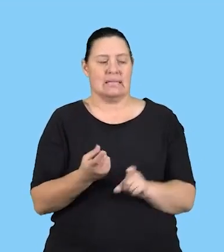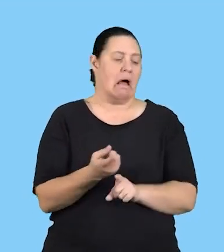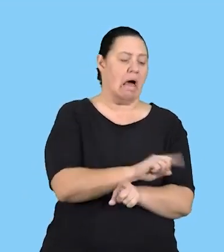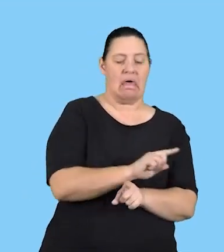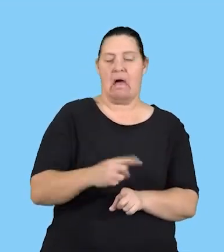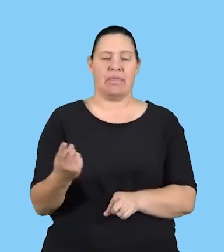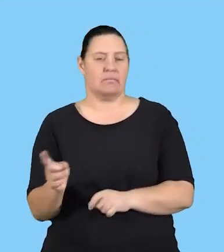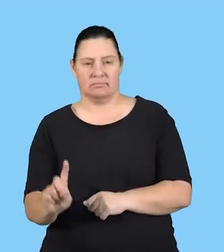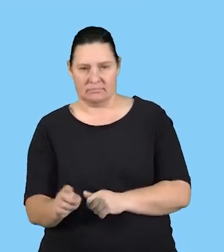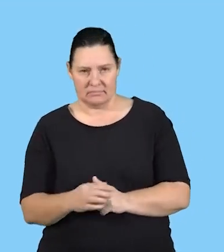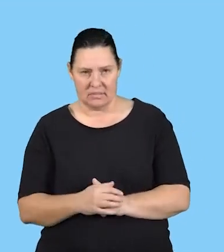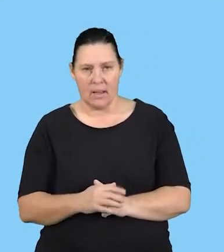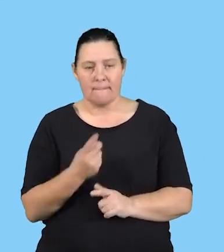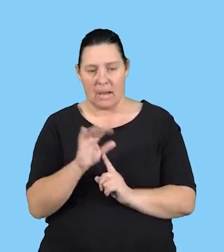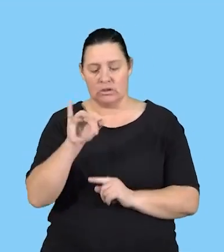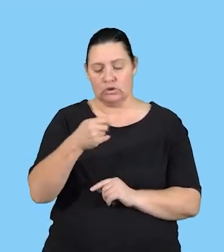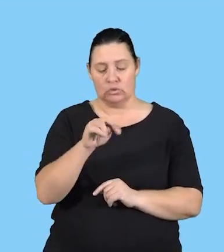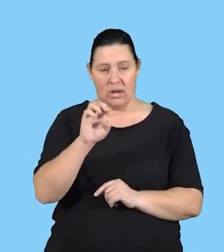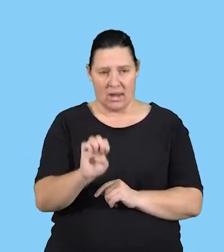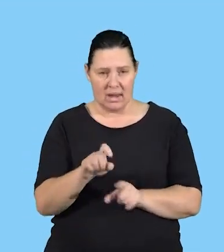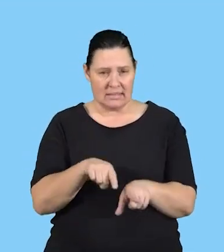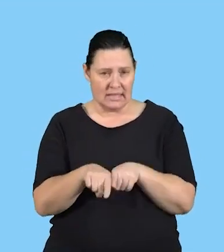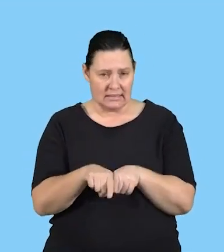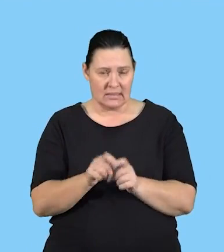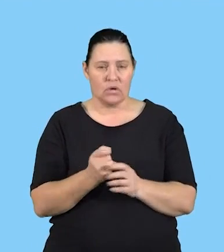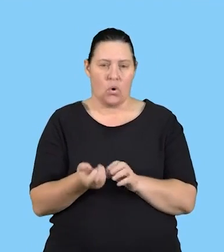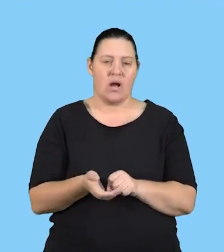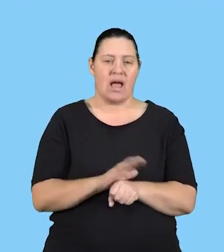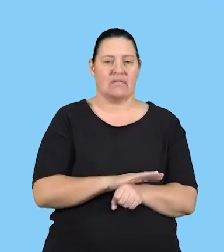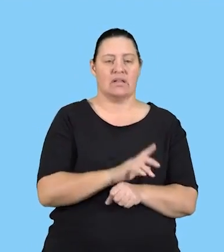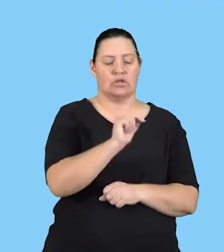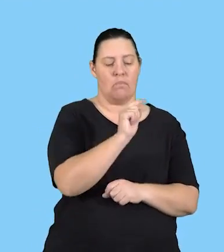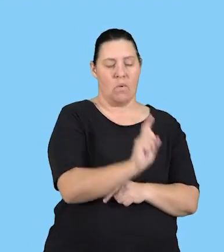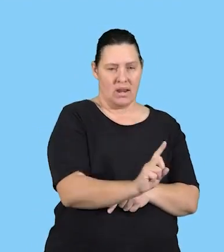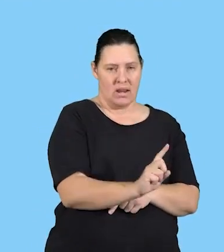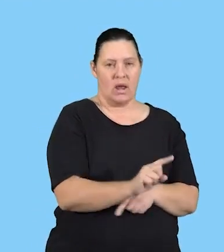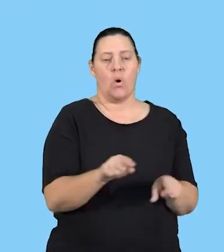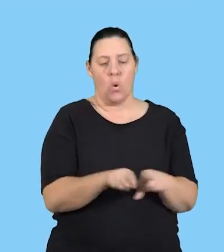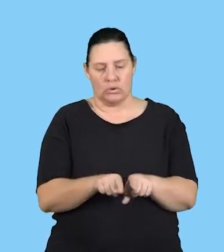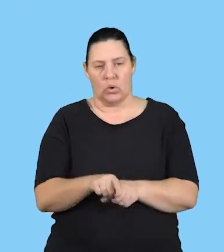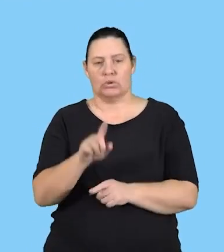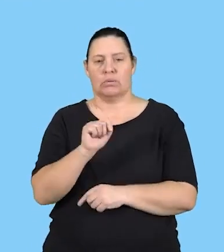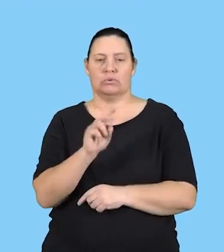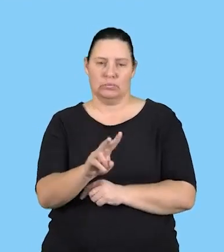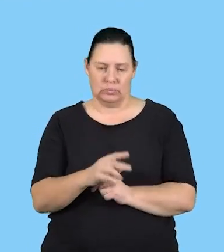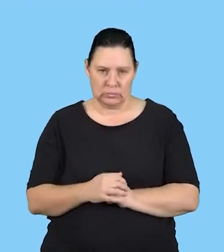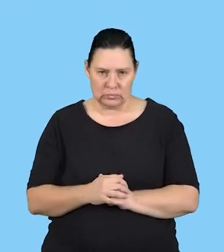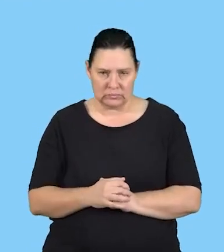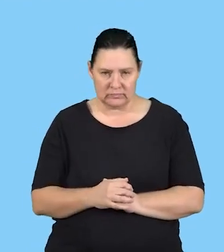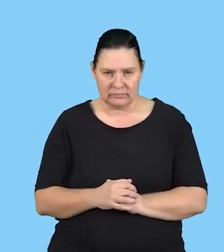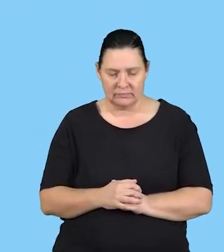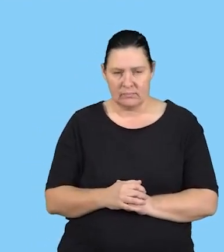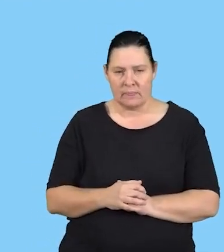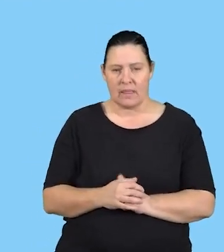work. But for the June test colleagues, you will cover term 1 and also term 2.